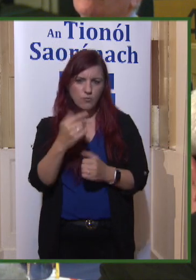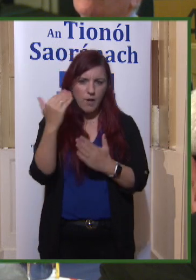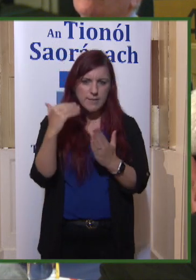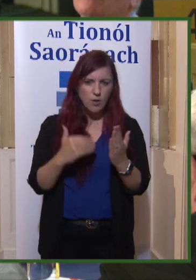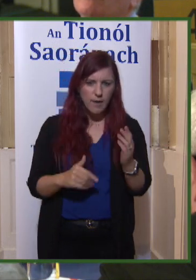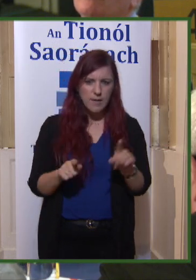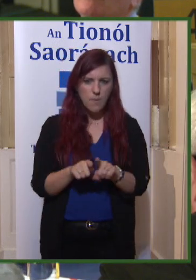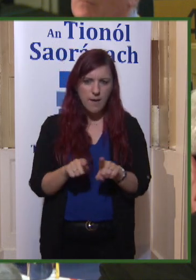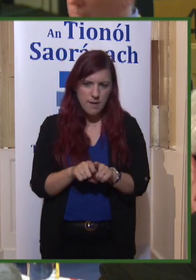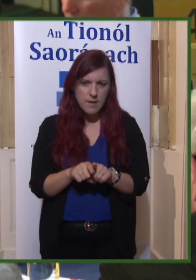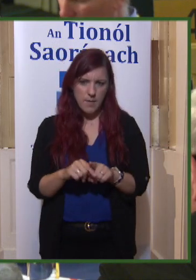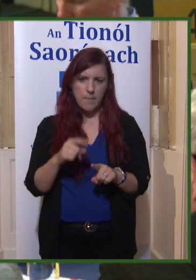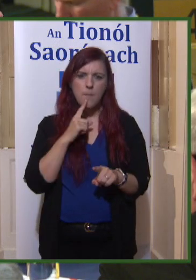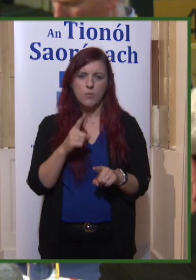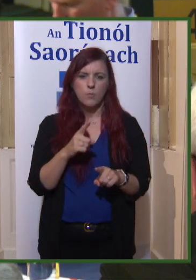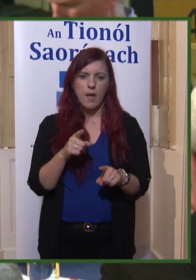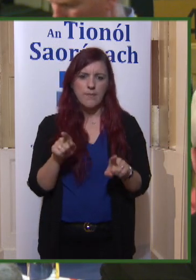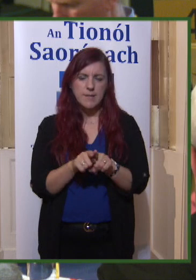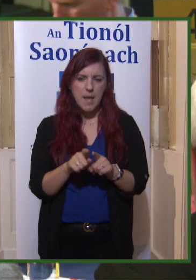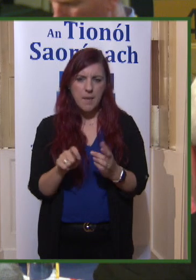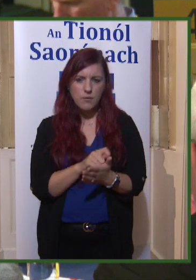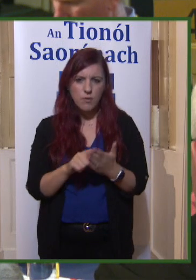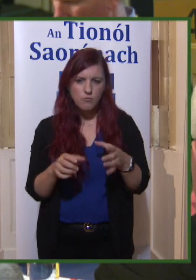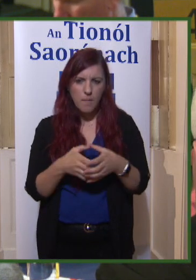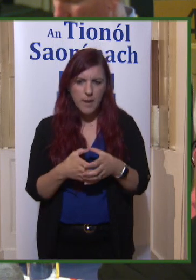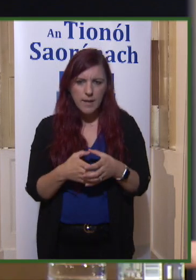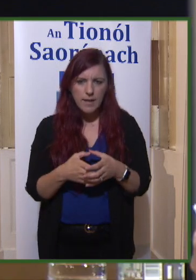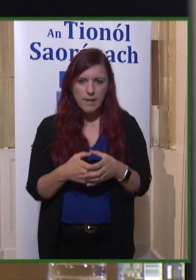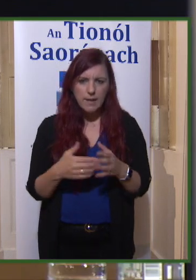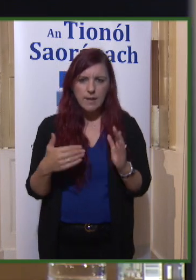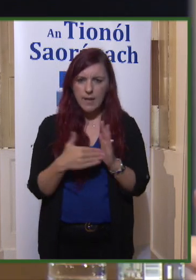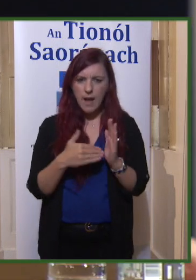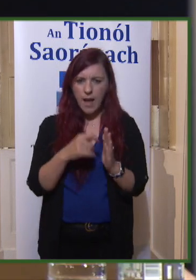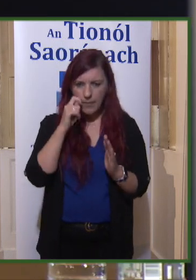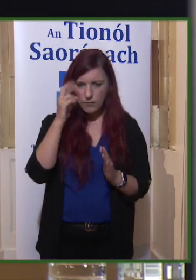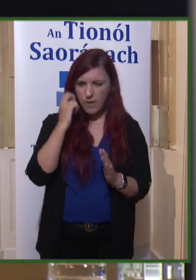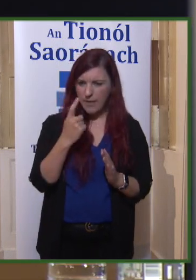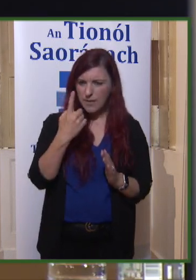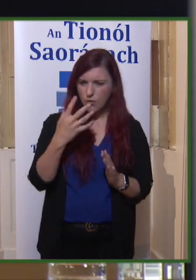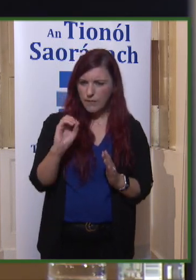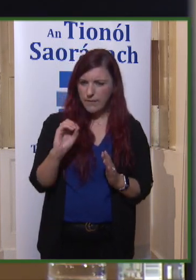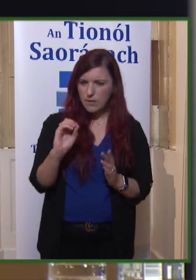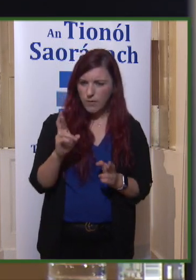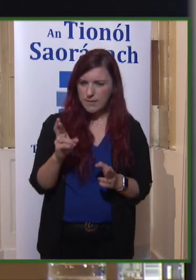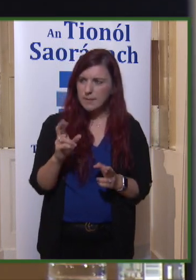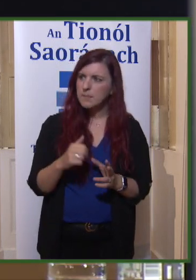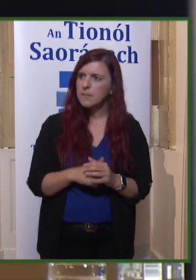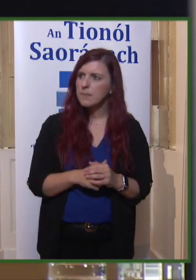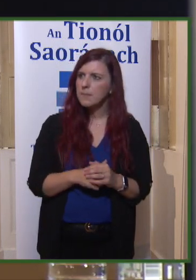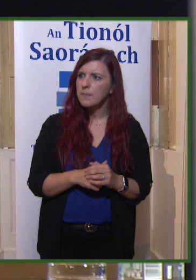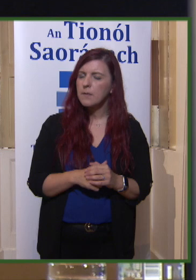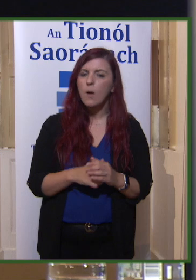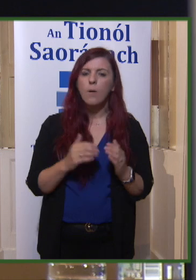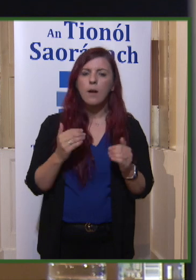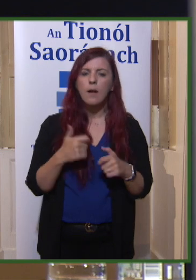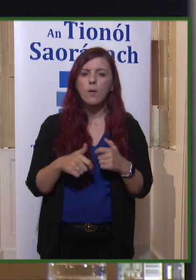their name forward, because it's the same electorate, more or less. I think, from memory, I think that's 150. Can we move